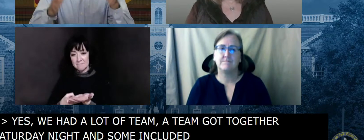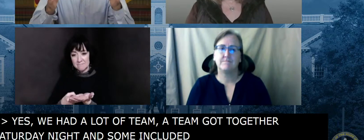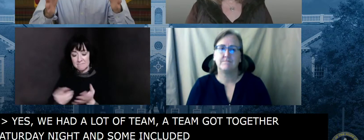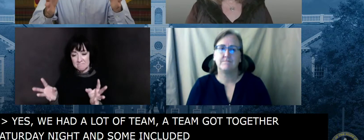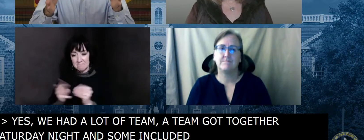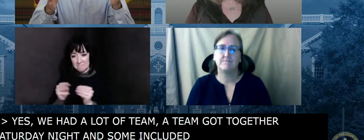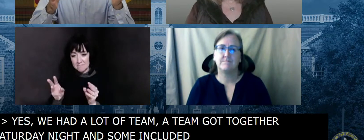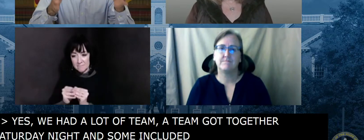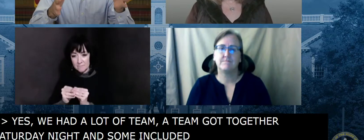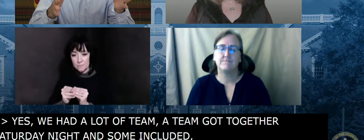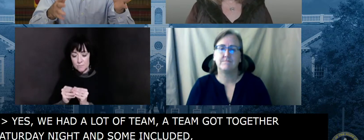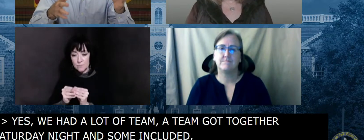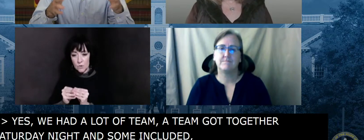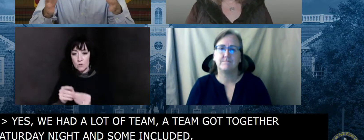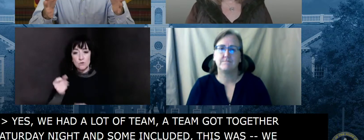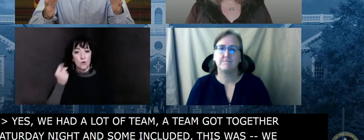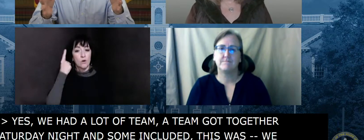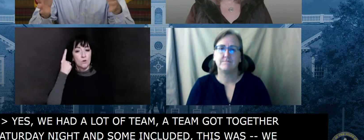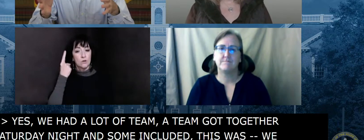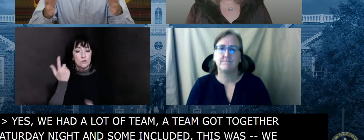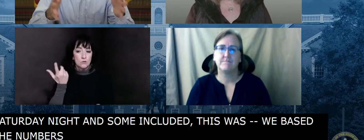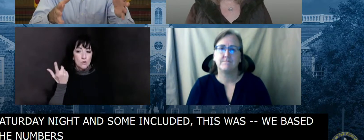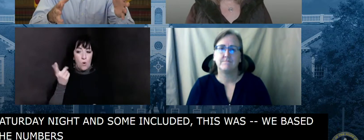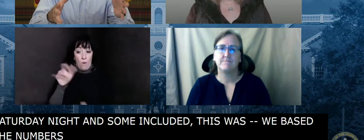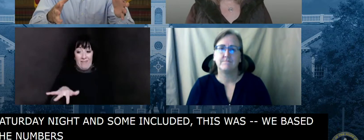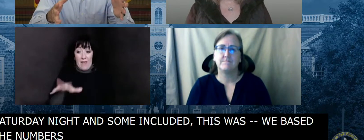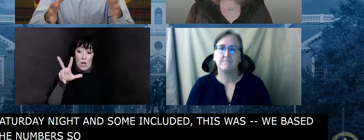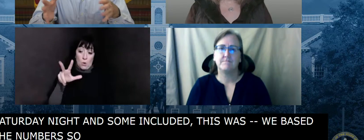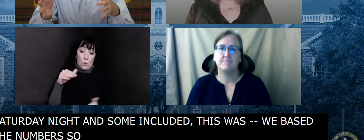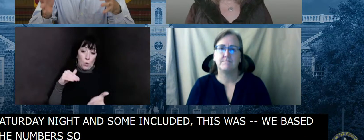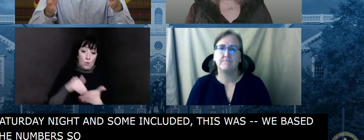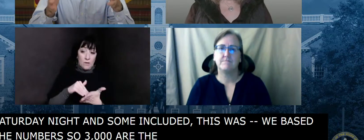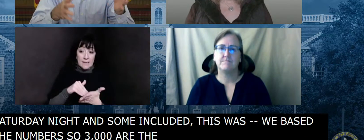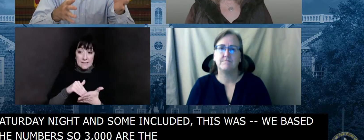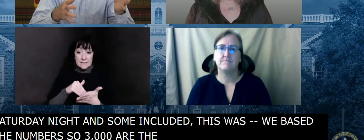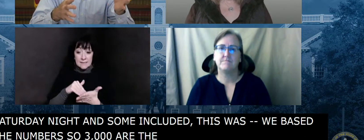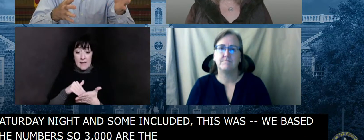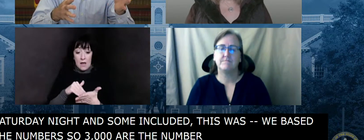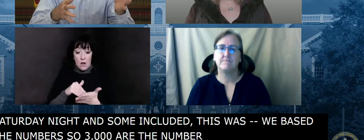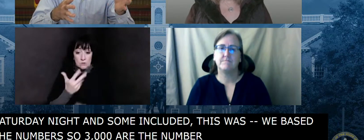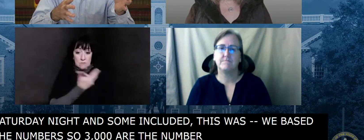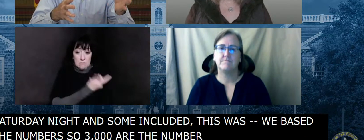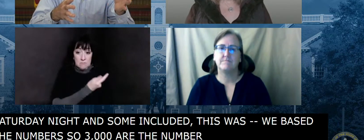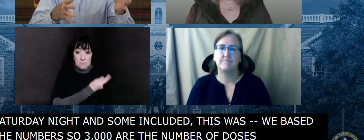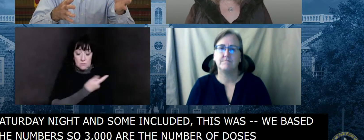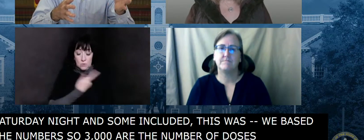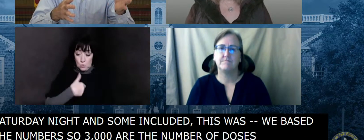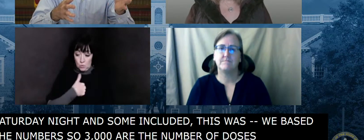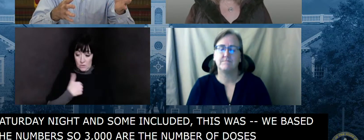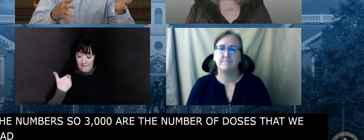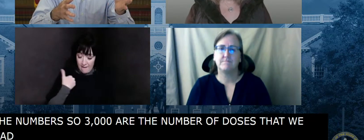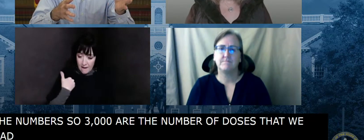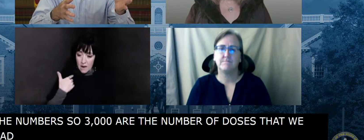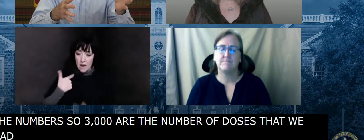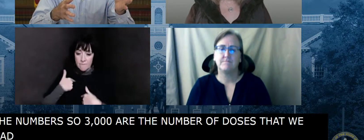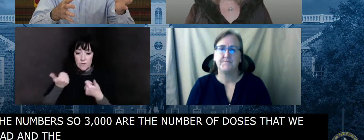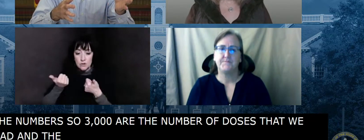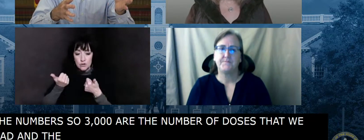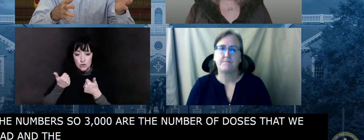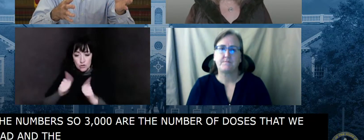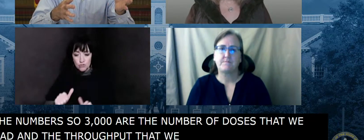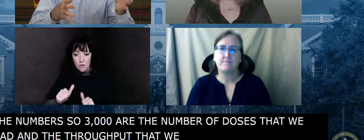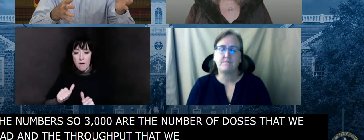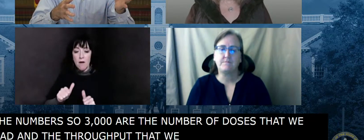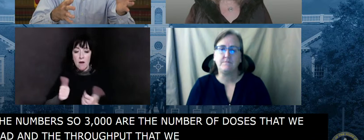so we based the number, so 3,000 on the number of doses that we had and the throughput that we got at the Kent County